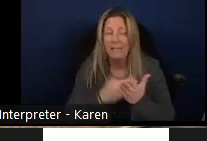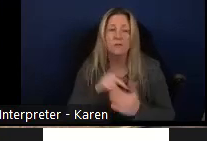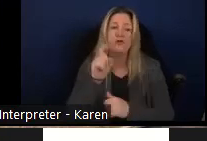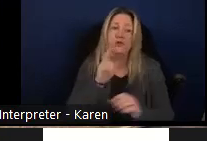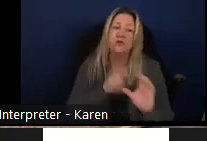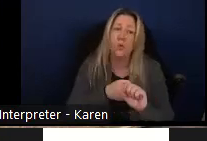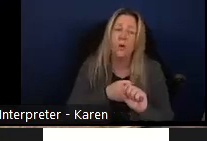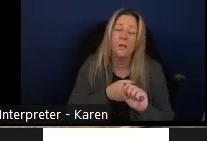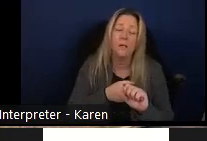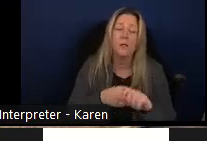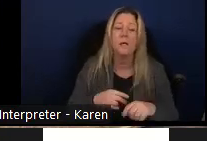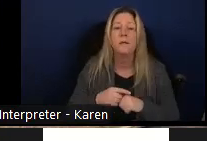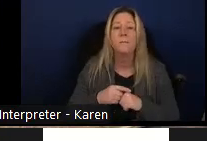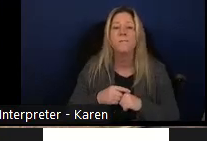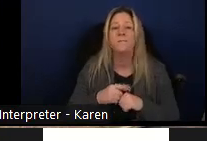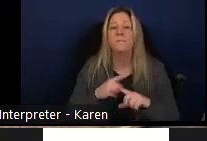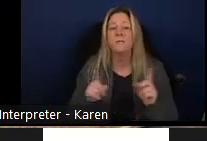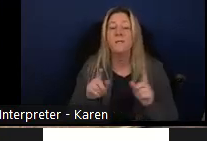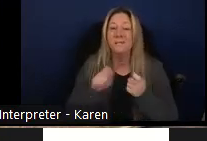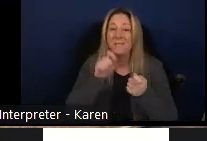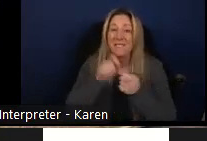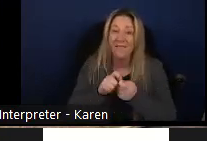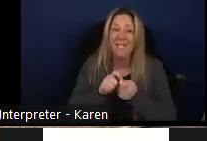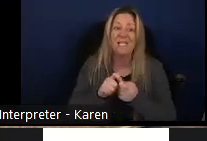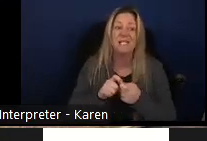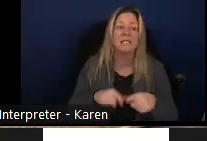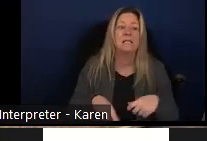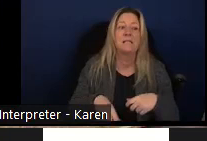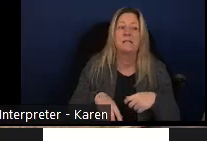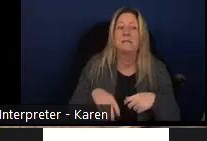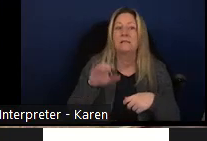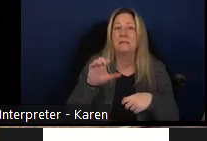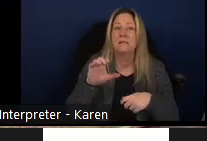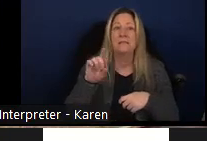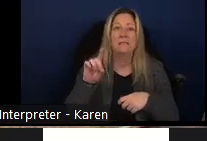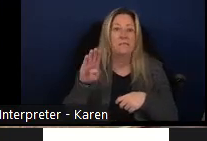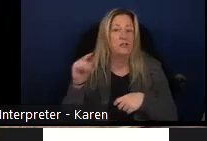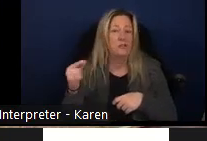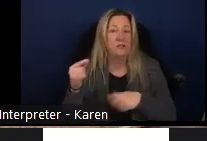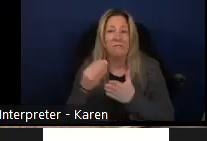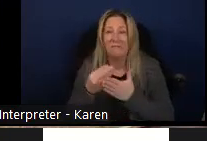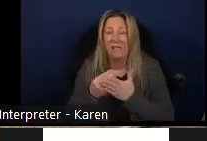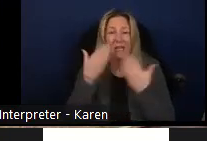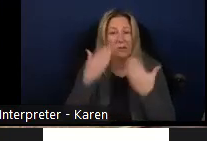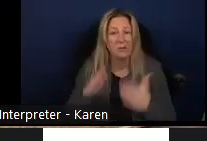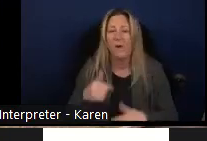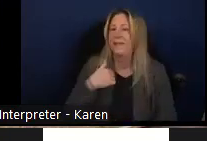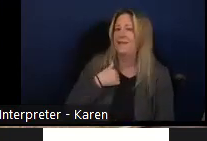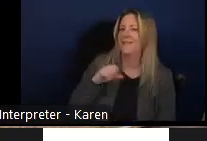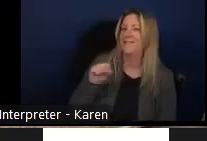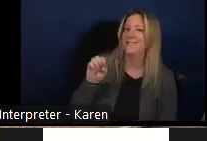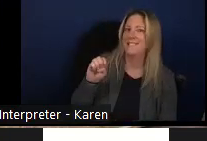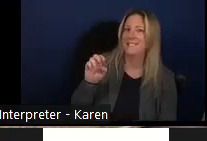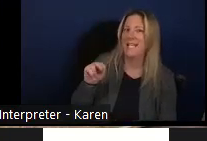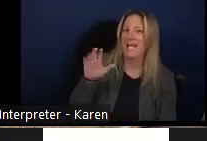as far as specific CDBG CV, I'm unaware. So this is Seneca. Hello, everybody. I'm